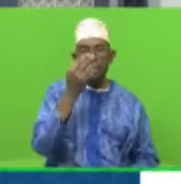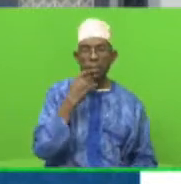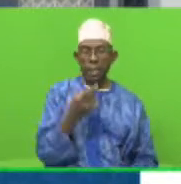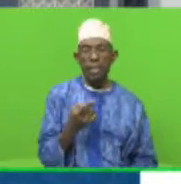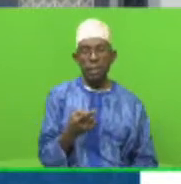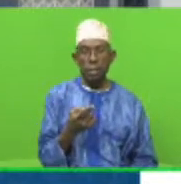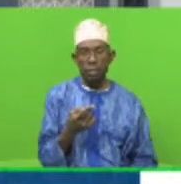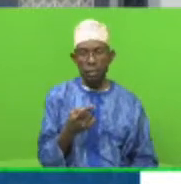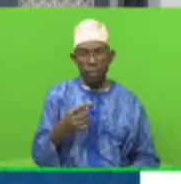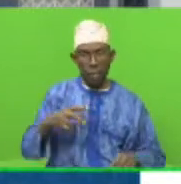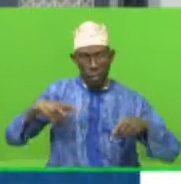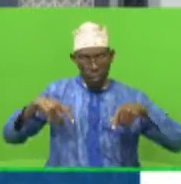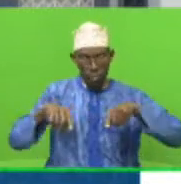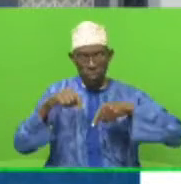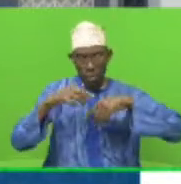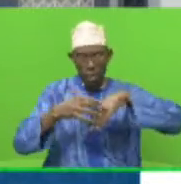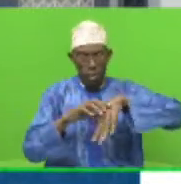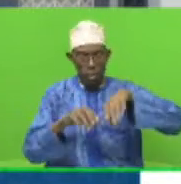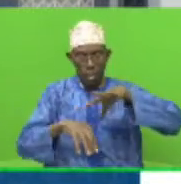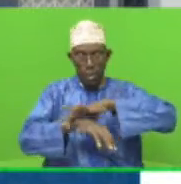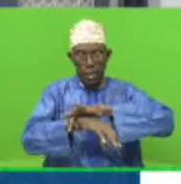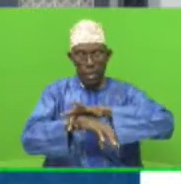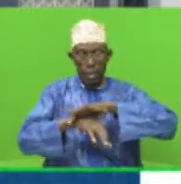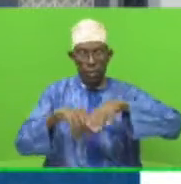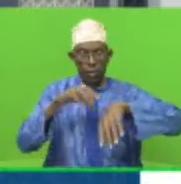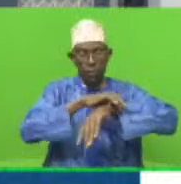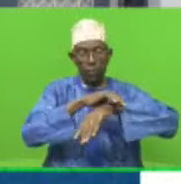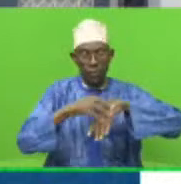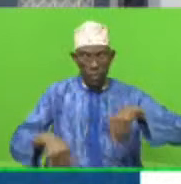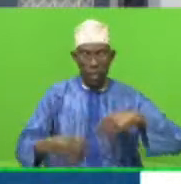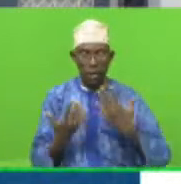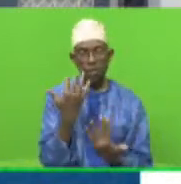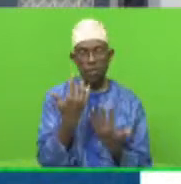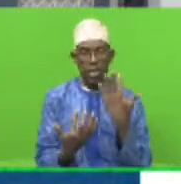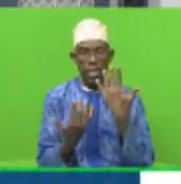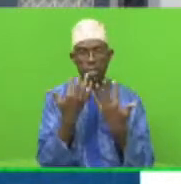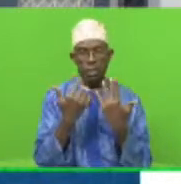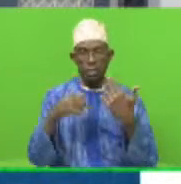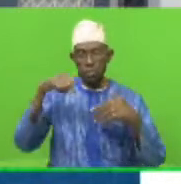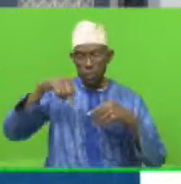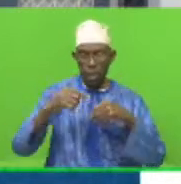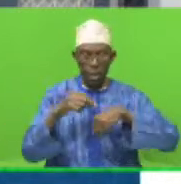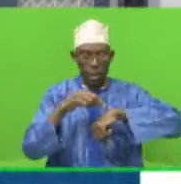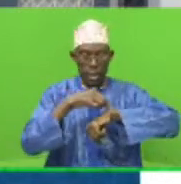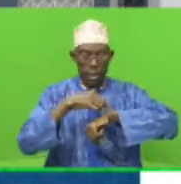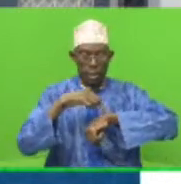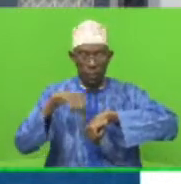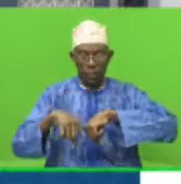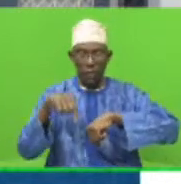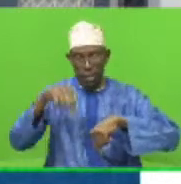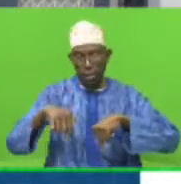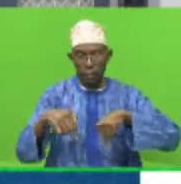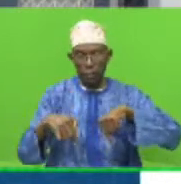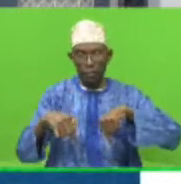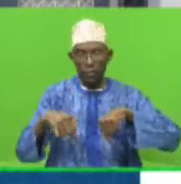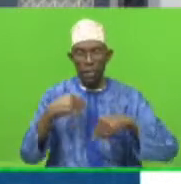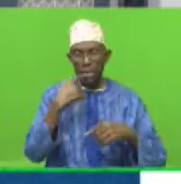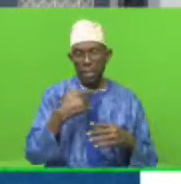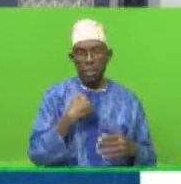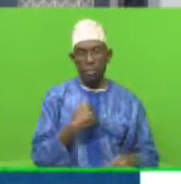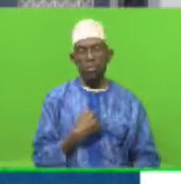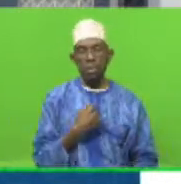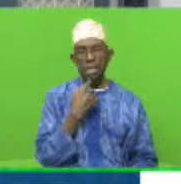said, "Ma asfala min al-ka'bayn fa fi an-nar." Whatever is below the ankle is in hellfire. What do you